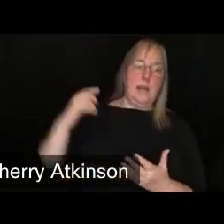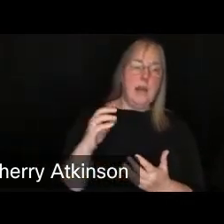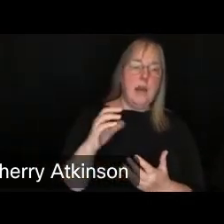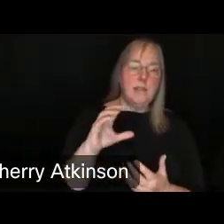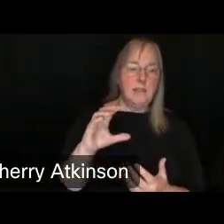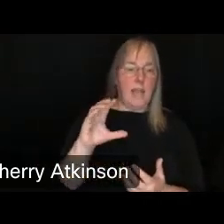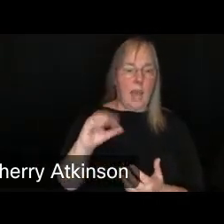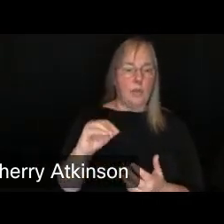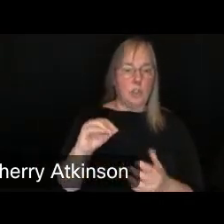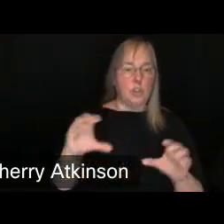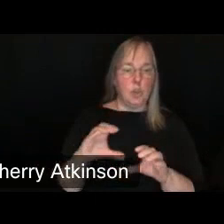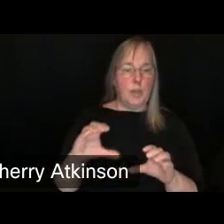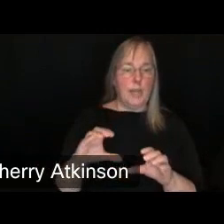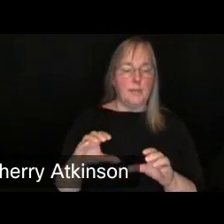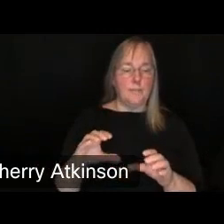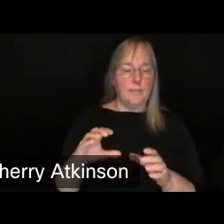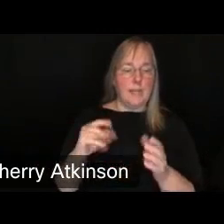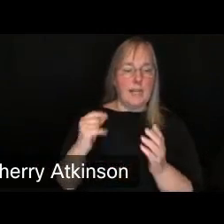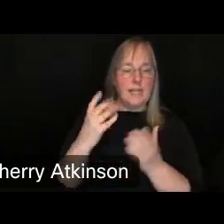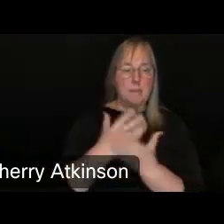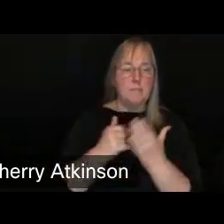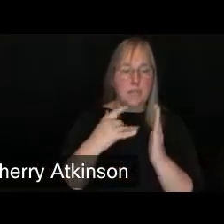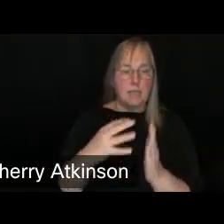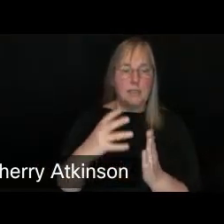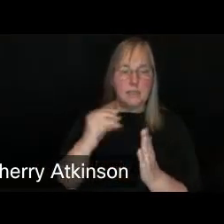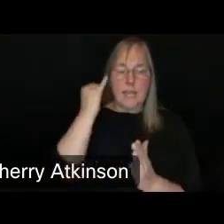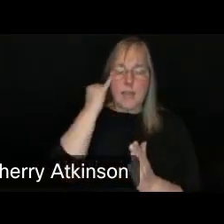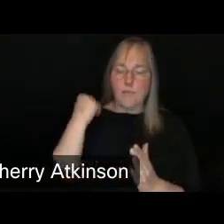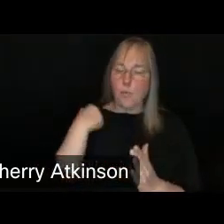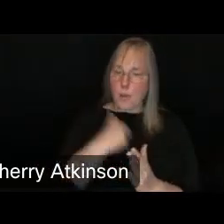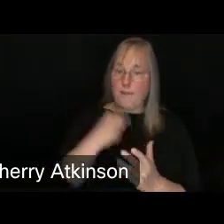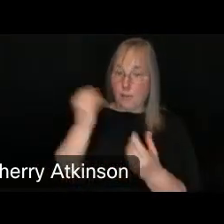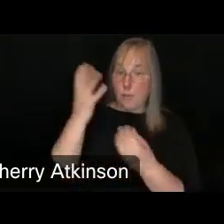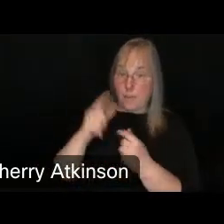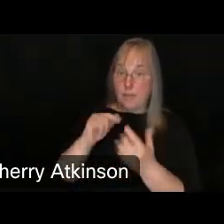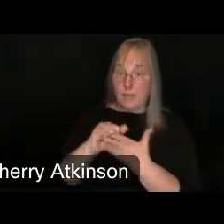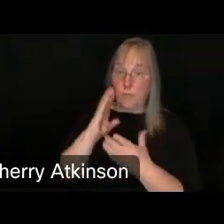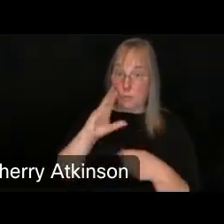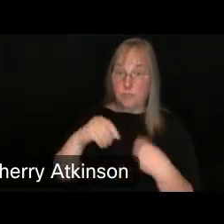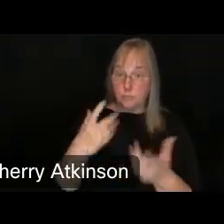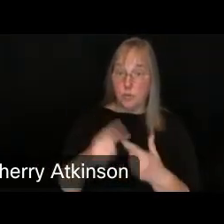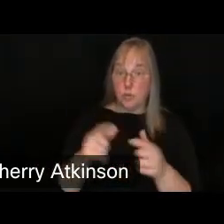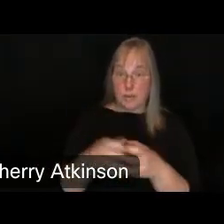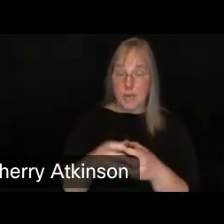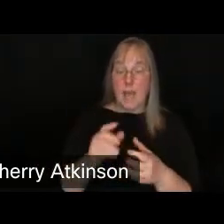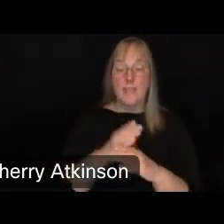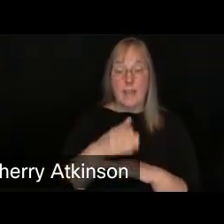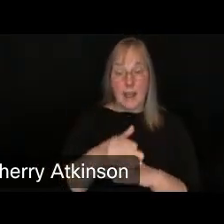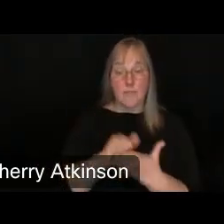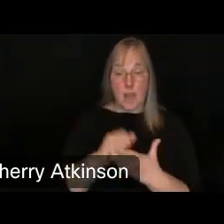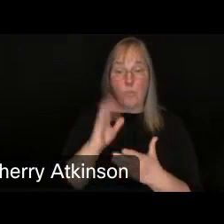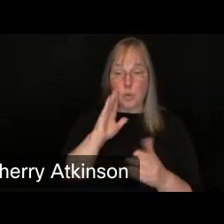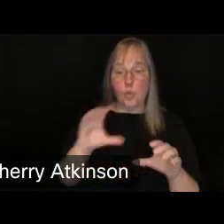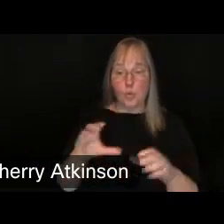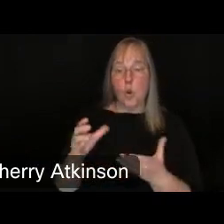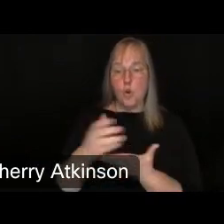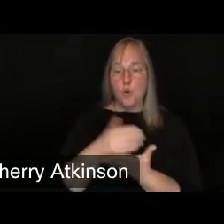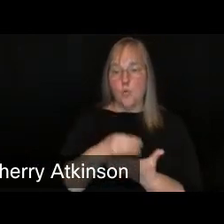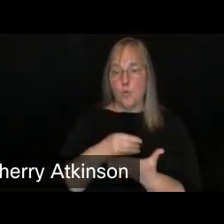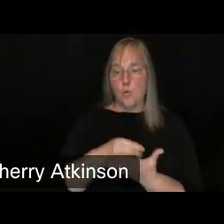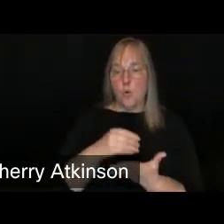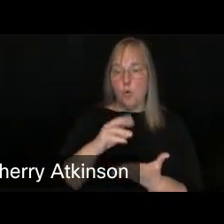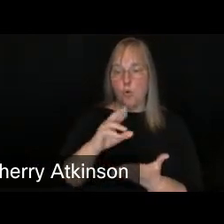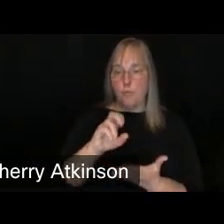available, we'll provide a heads up to the committee. And after that, we will do the revenue and debt projections there,